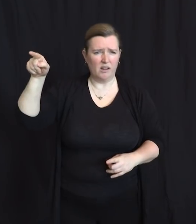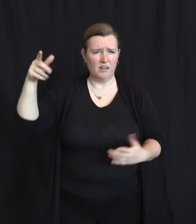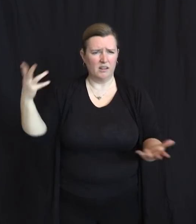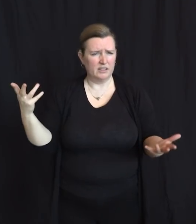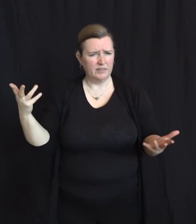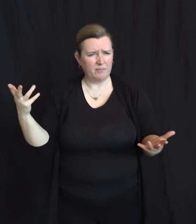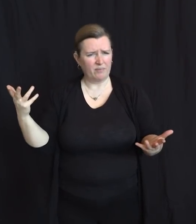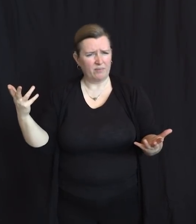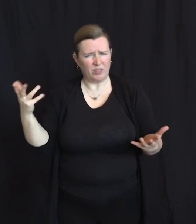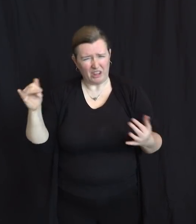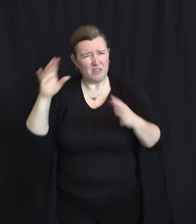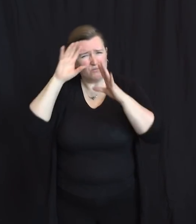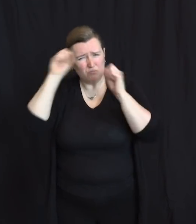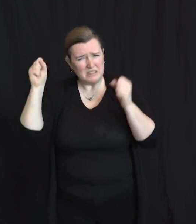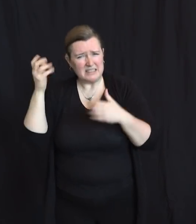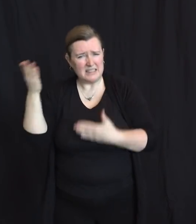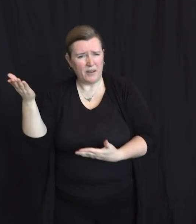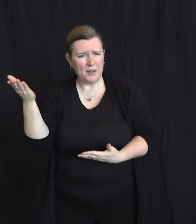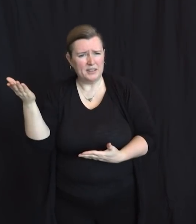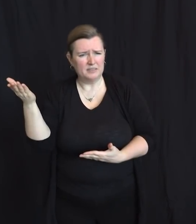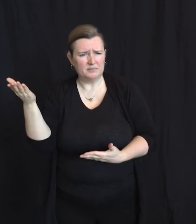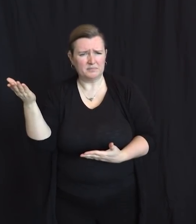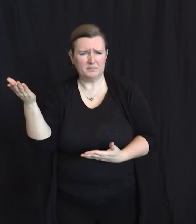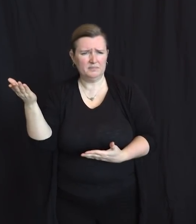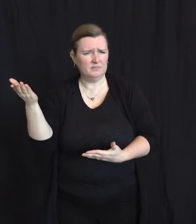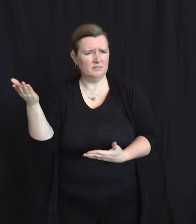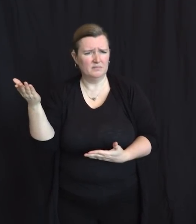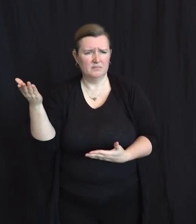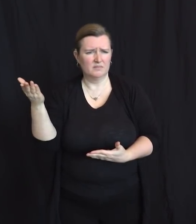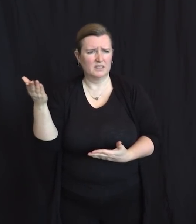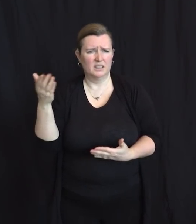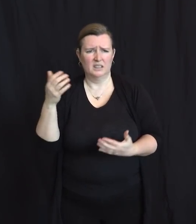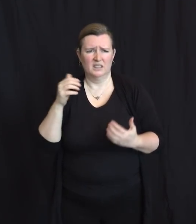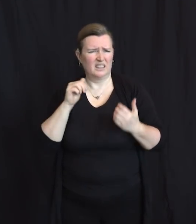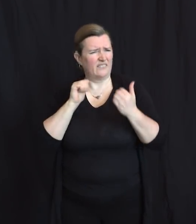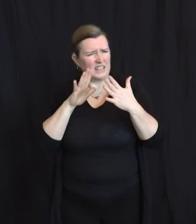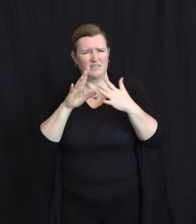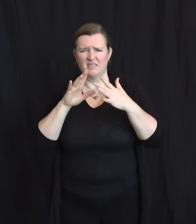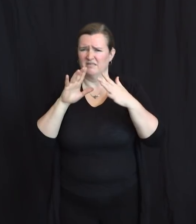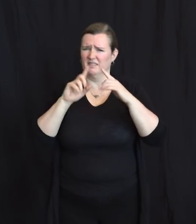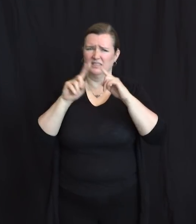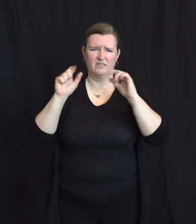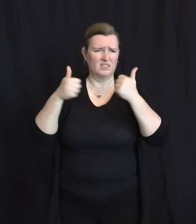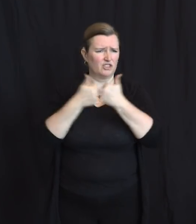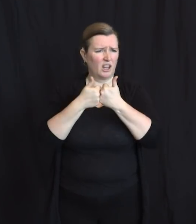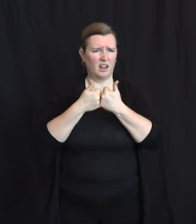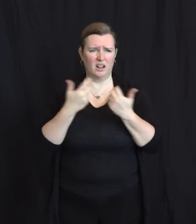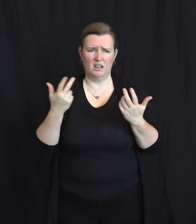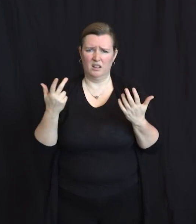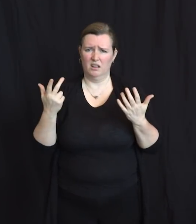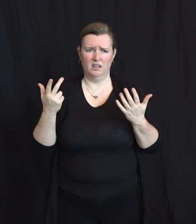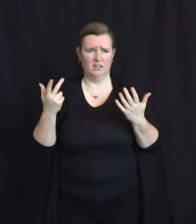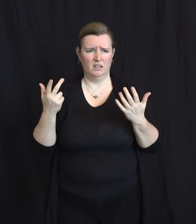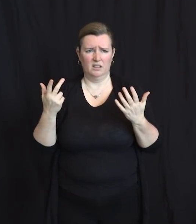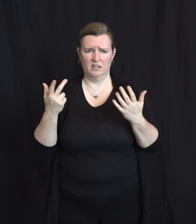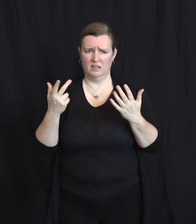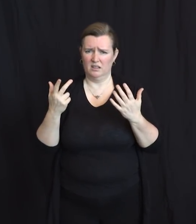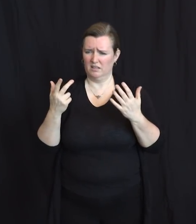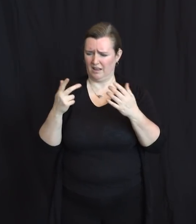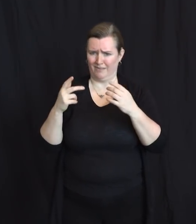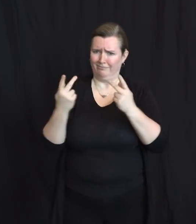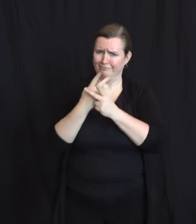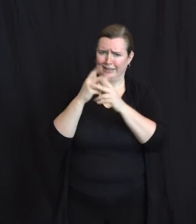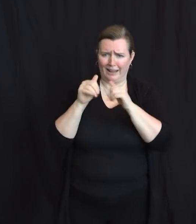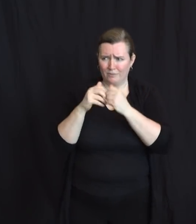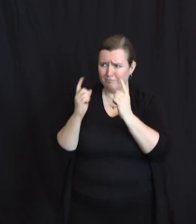presidents who, when faced with challenges, found ways to meet those challenges, to be greater than the challenges, to